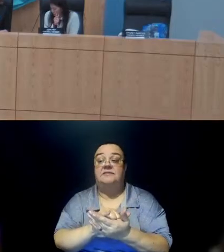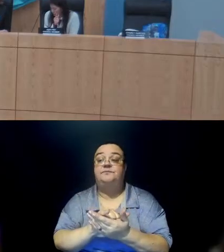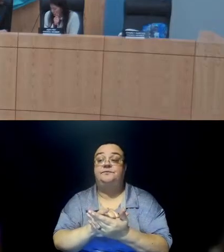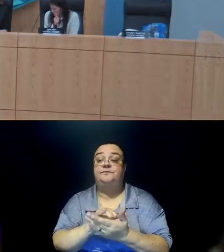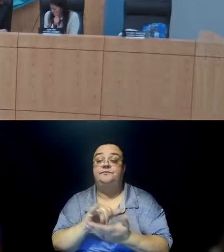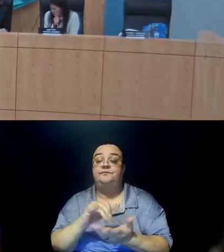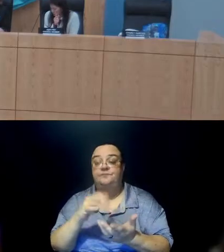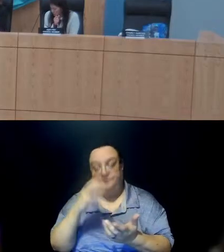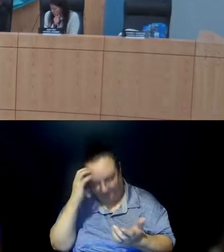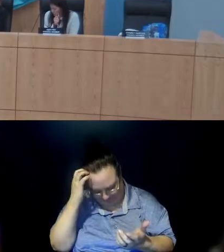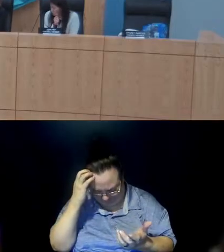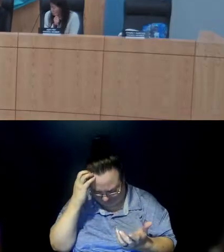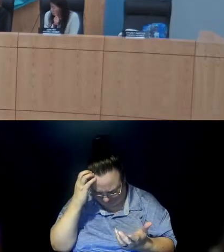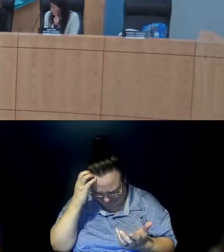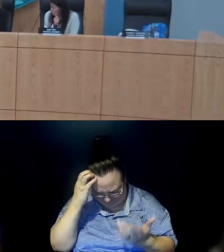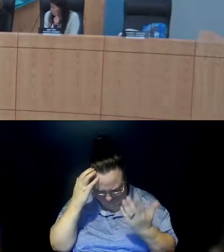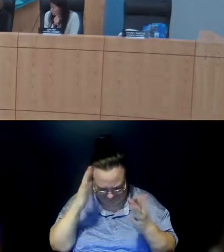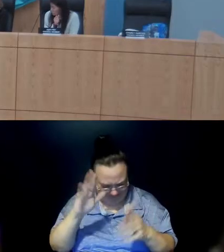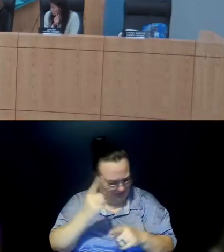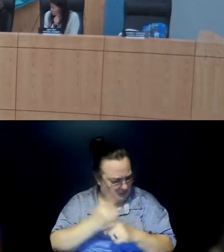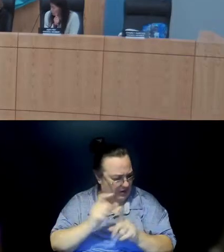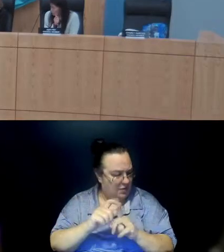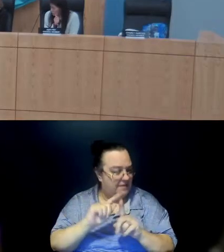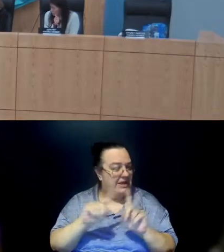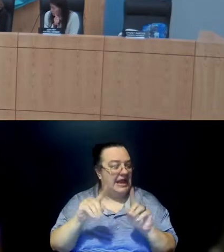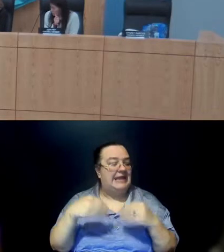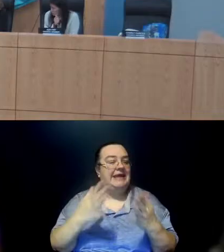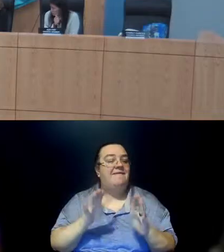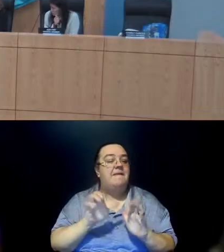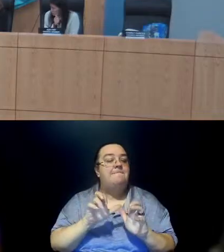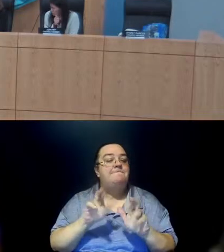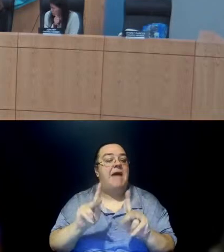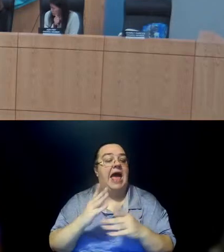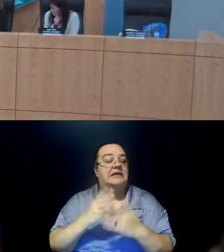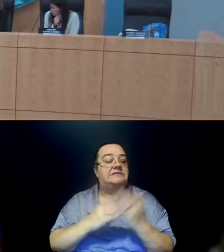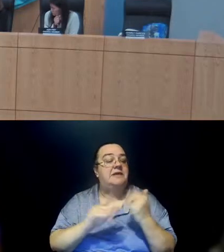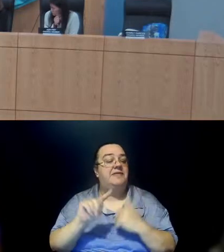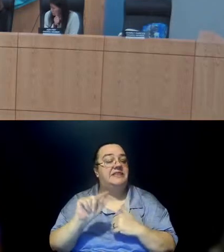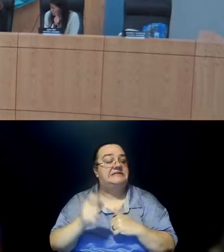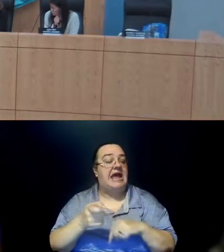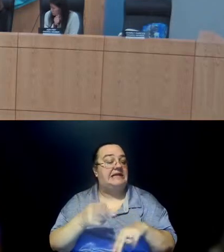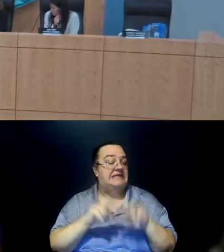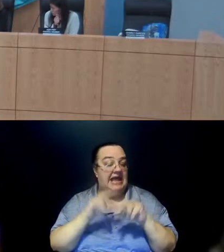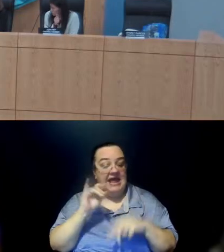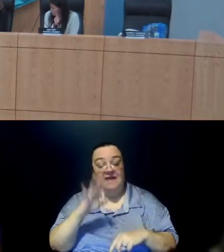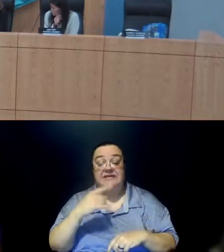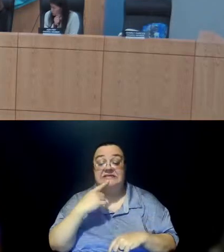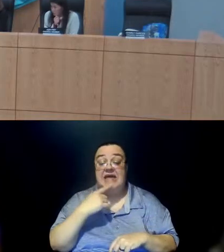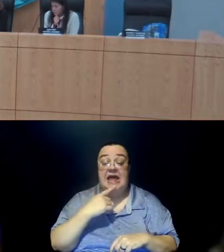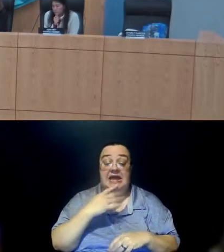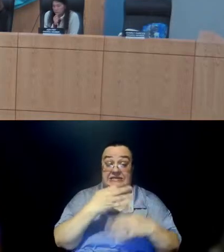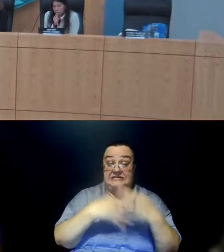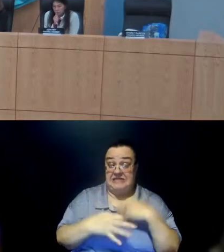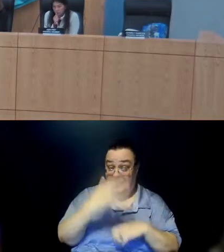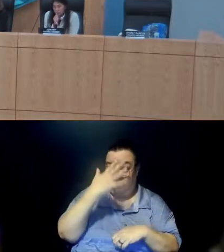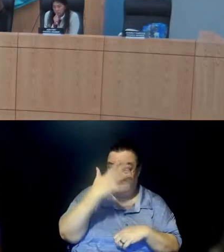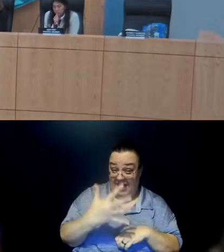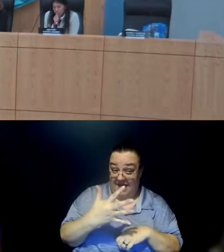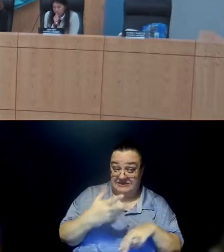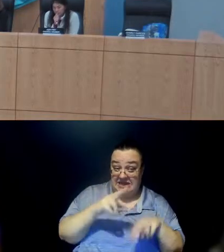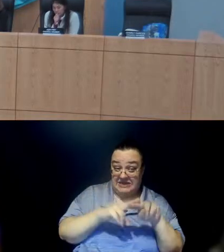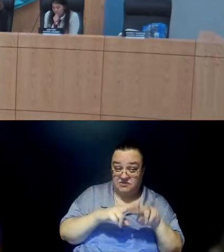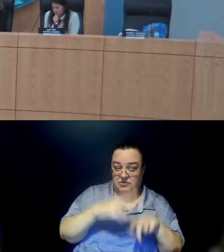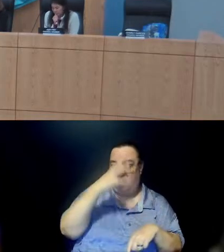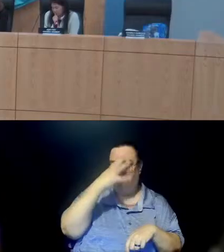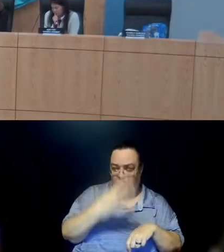I don't know the right word, but give back some of the tax increase. So if we were to go to 4 cents, I would be willing